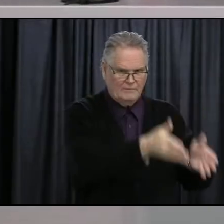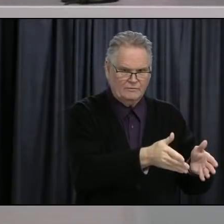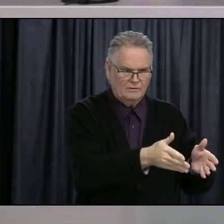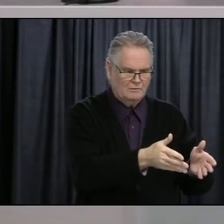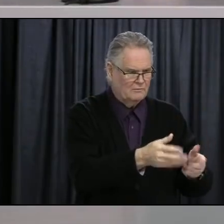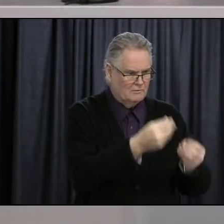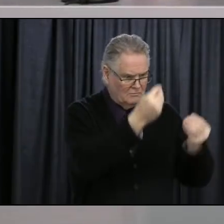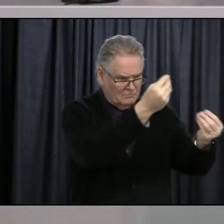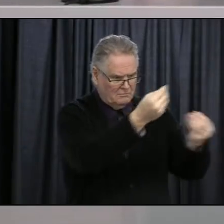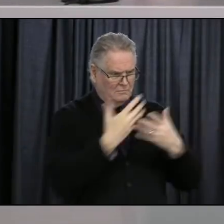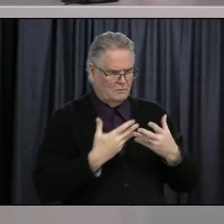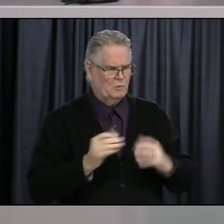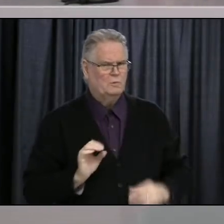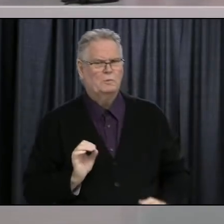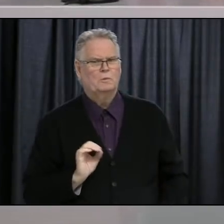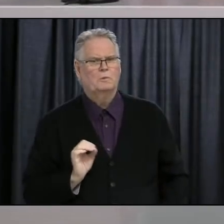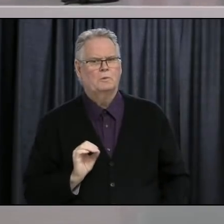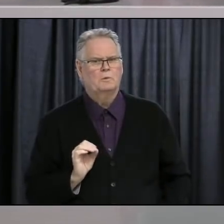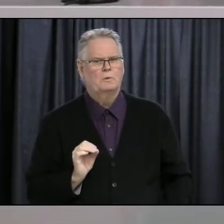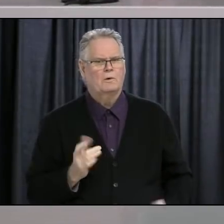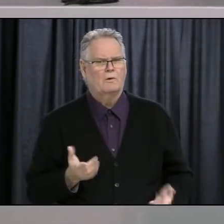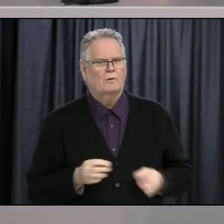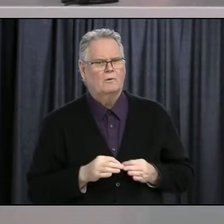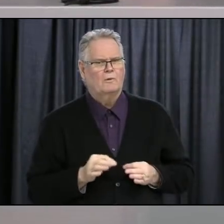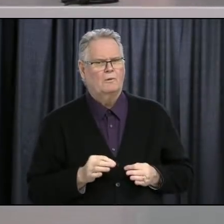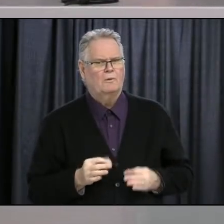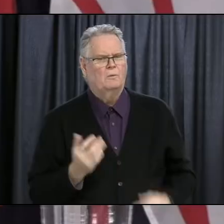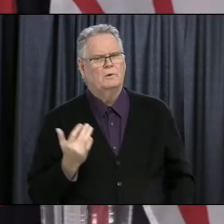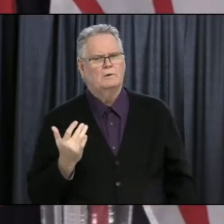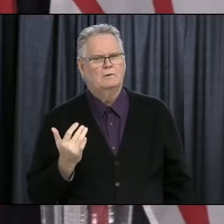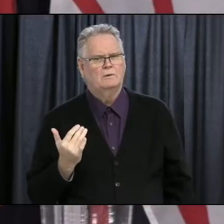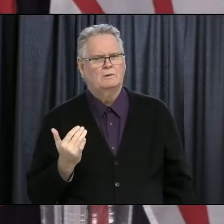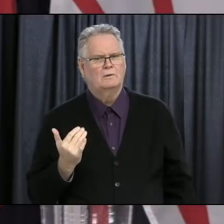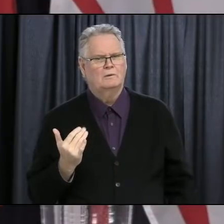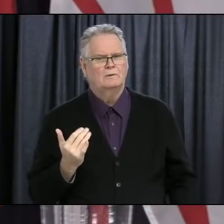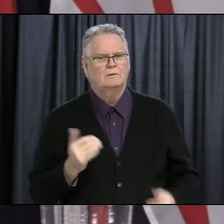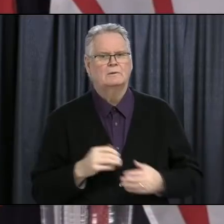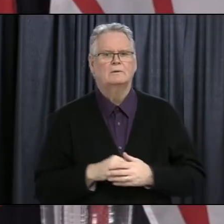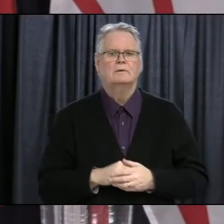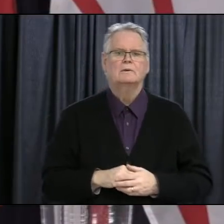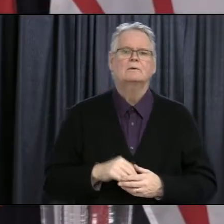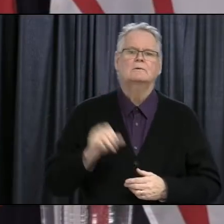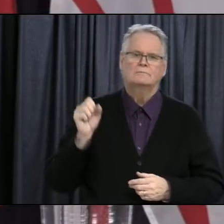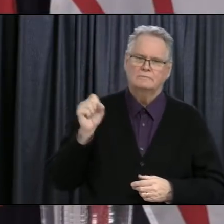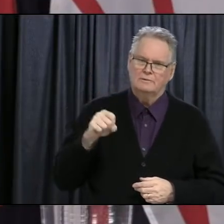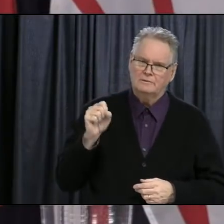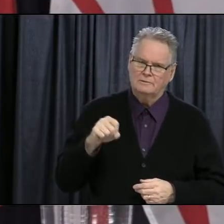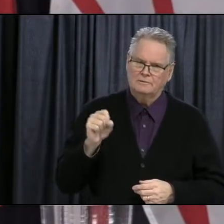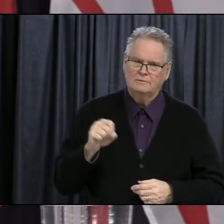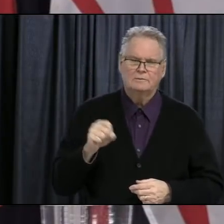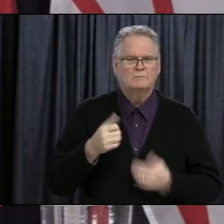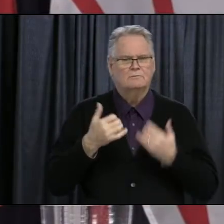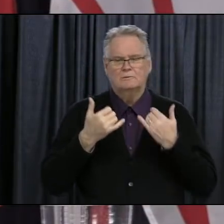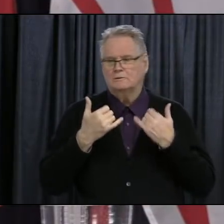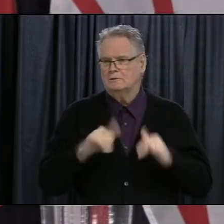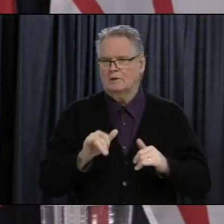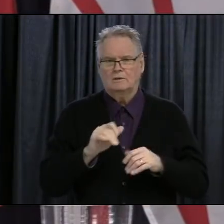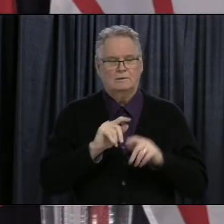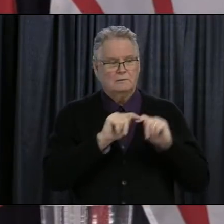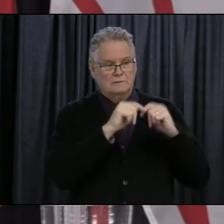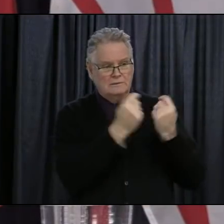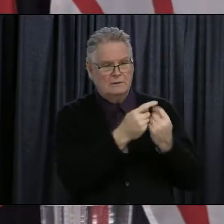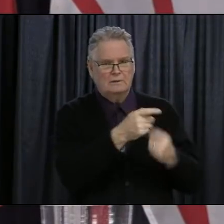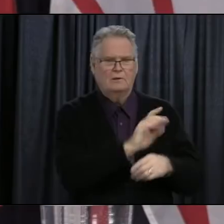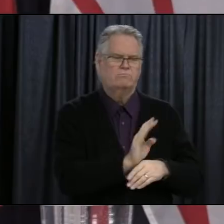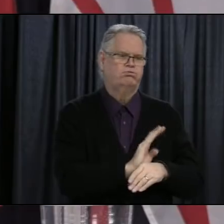perhaps understaffed? No, it is still available, as I said, Peter. Thanks for the question. I'll certainly see that all the calls are